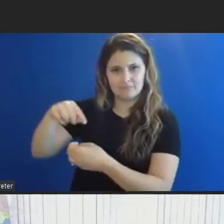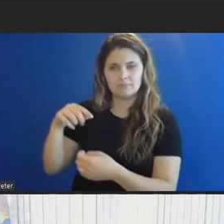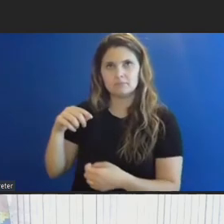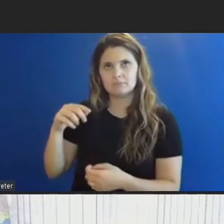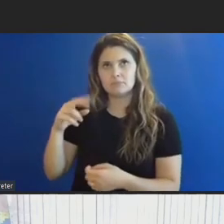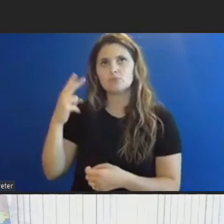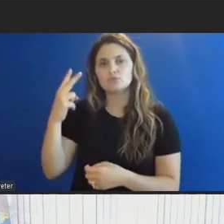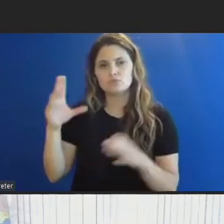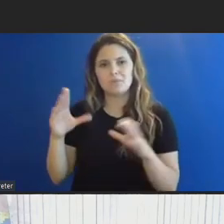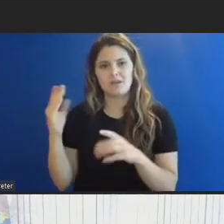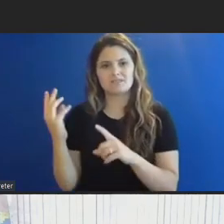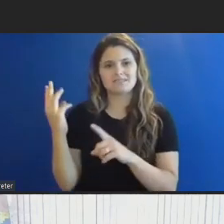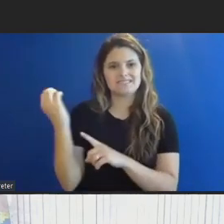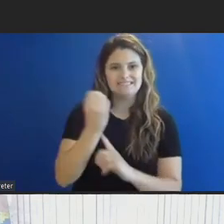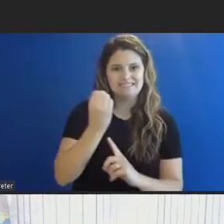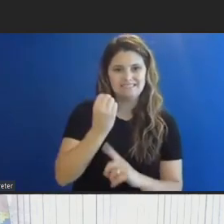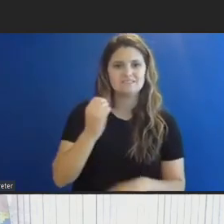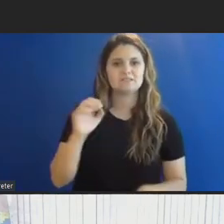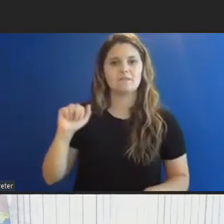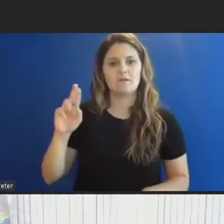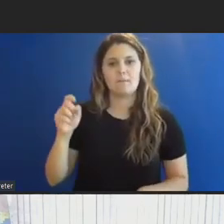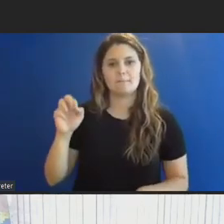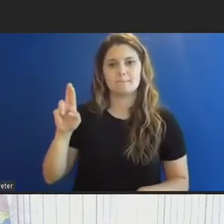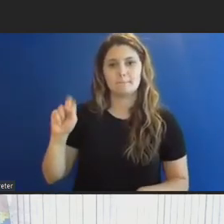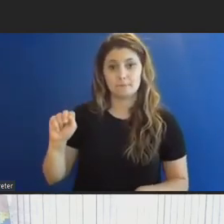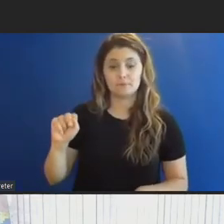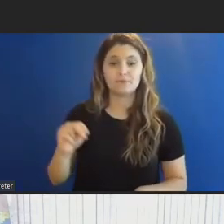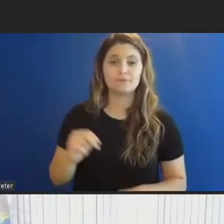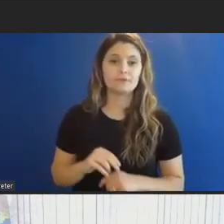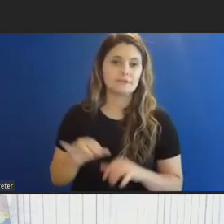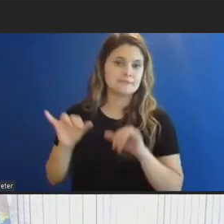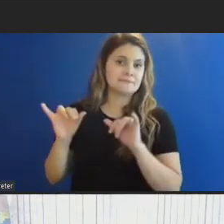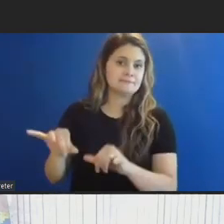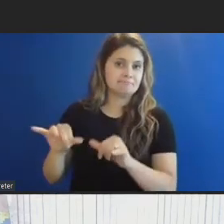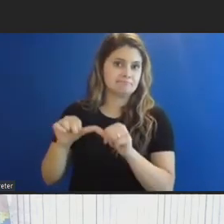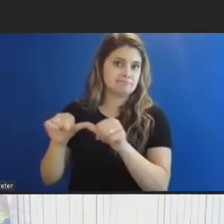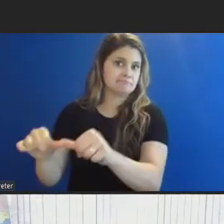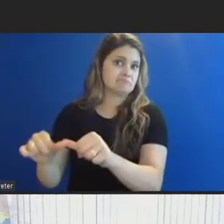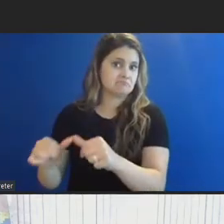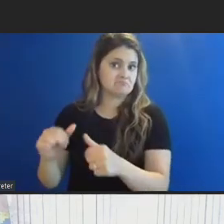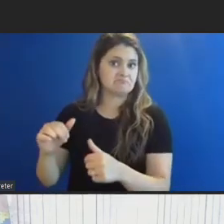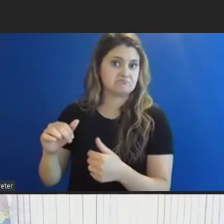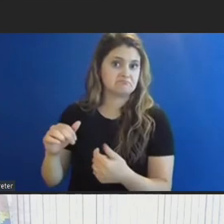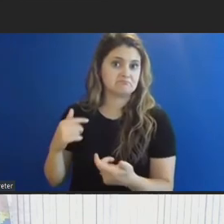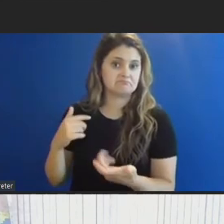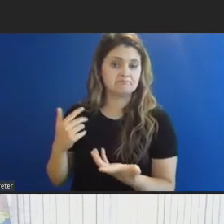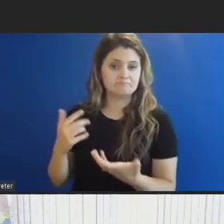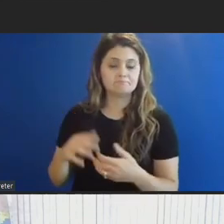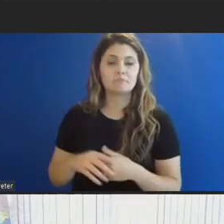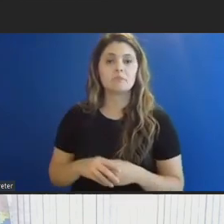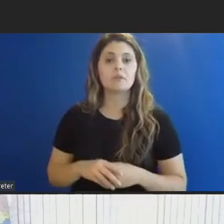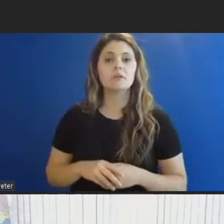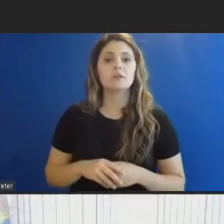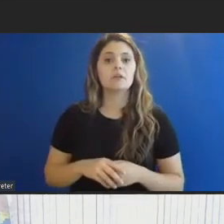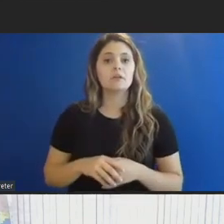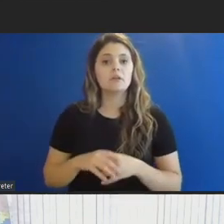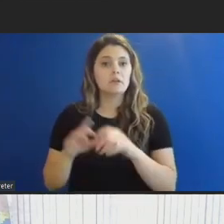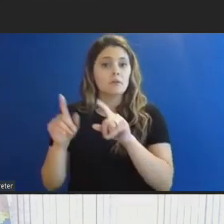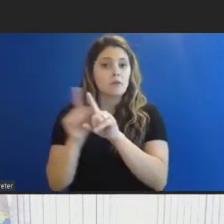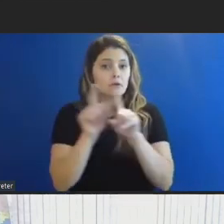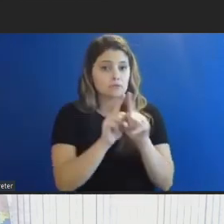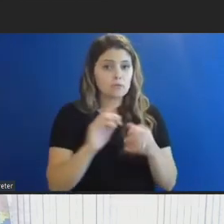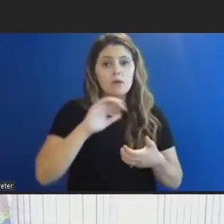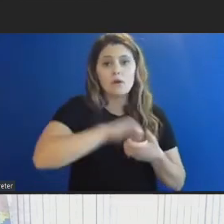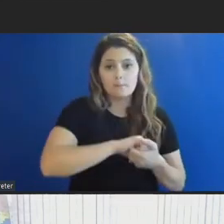east of Indiana on Auburn. And that will be there for the foreseeable future. We also are in a